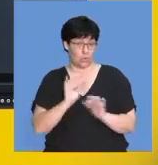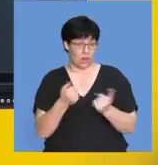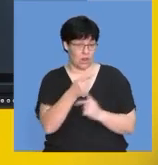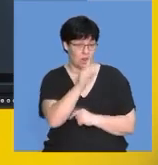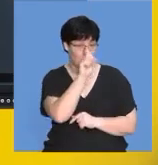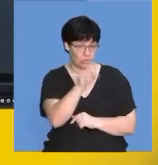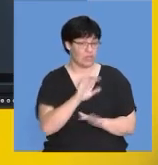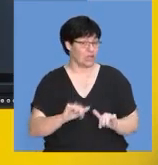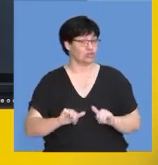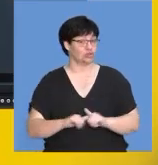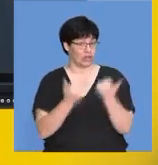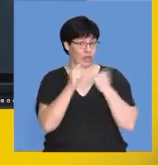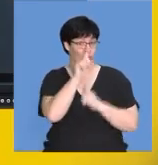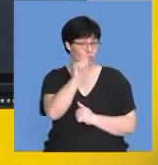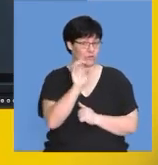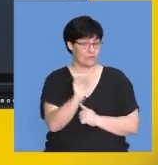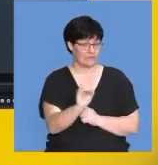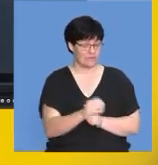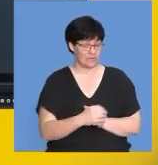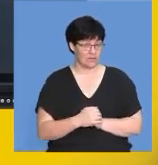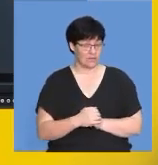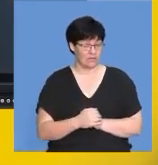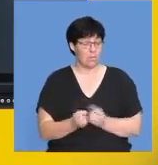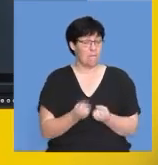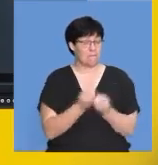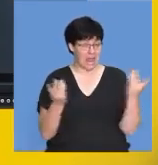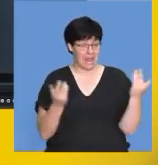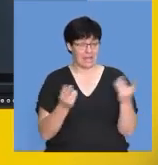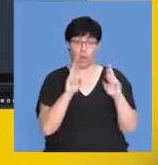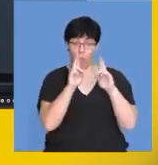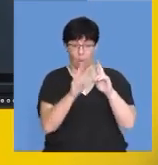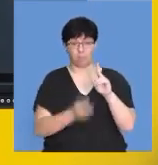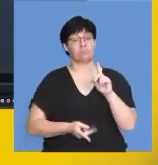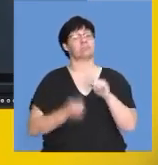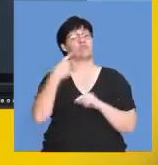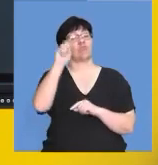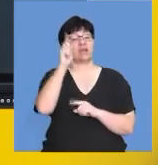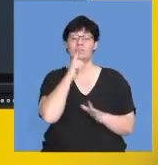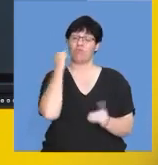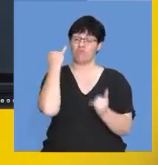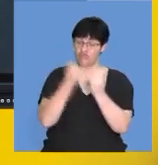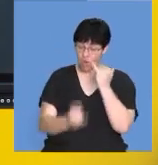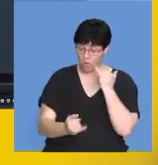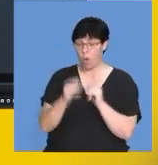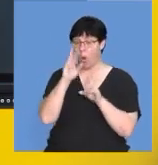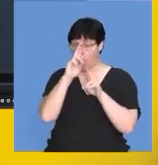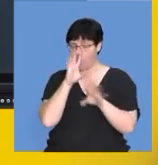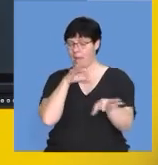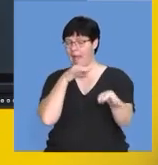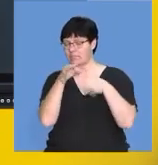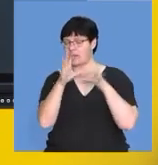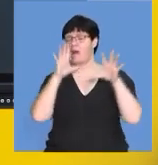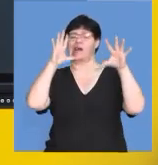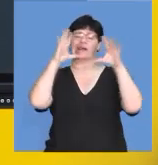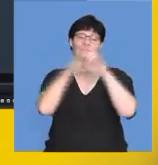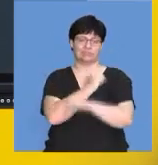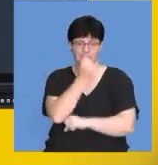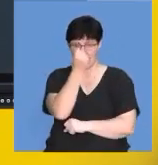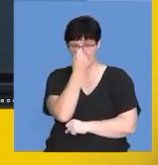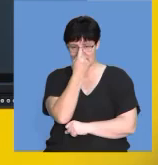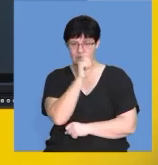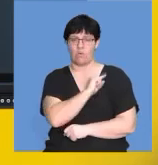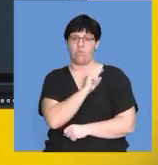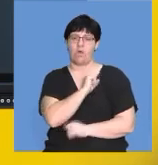It's quite a challenging question. I'm hoping that many of you get it right, and those of you that don't, we're hoping to be able to feed back to you so that you're able